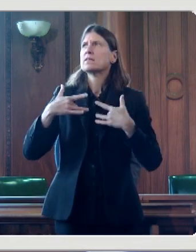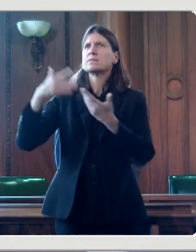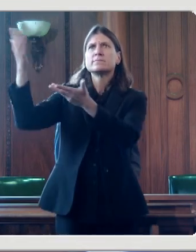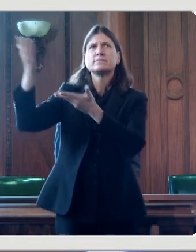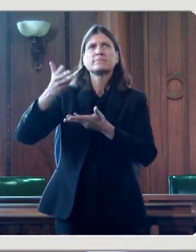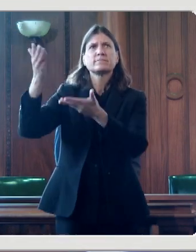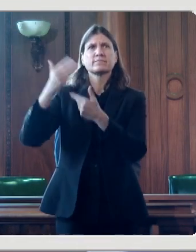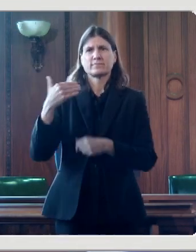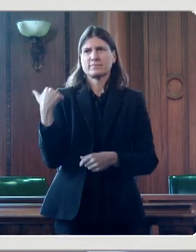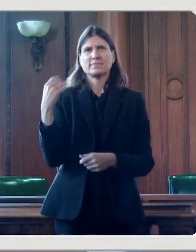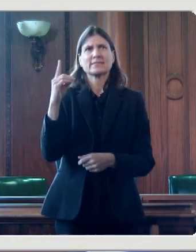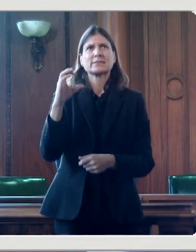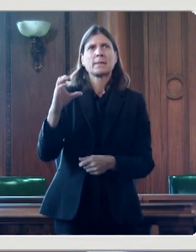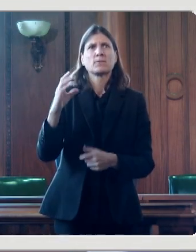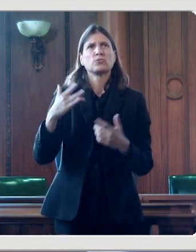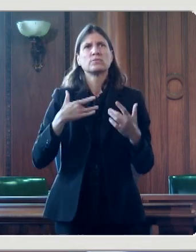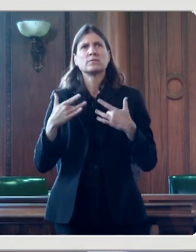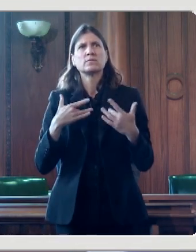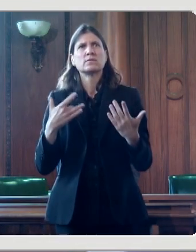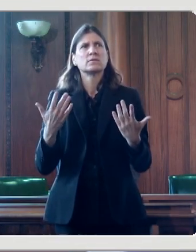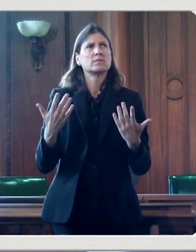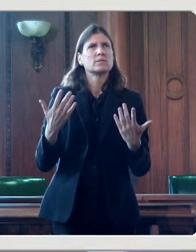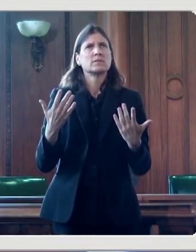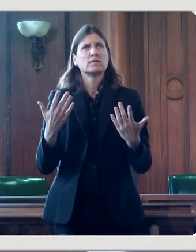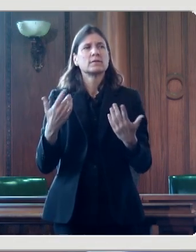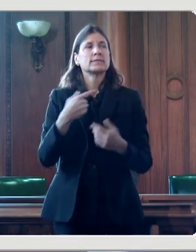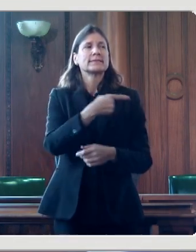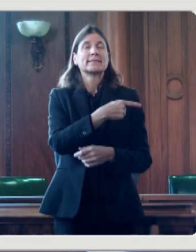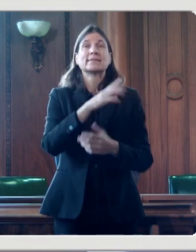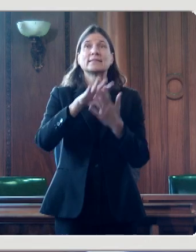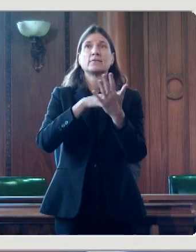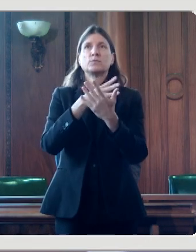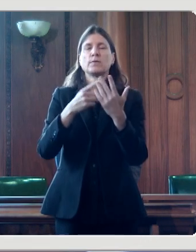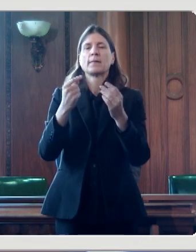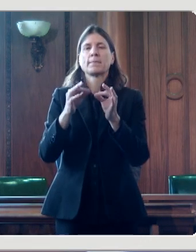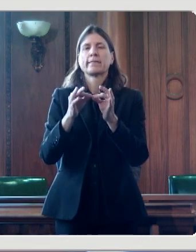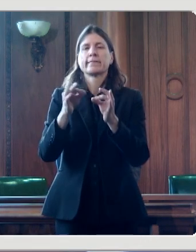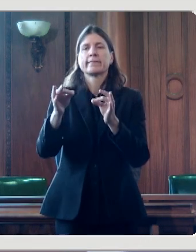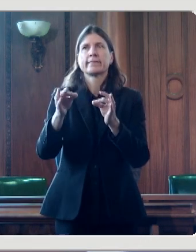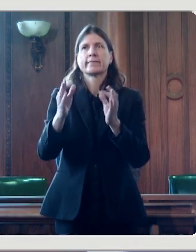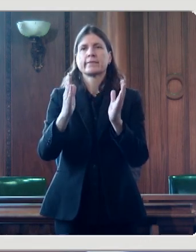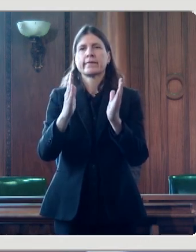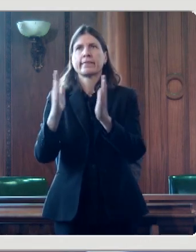behind schedule in terms of getting things done. And I honestly don't have